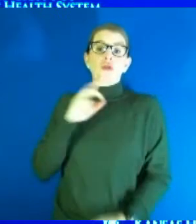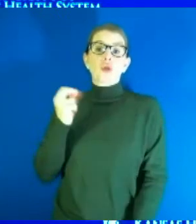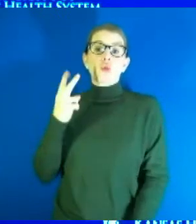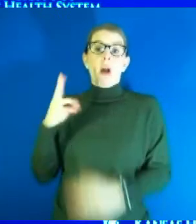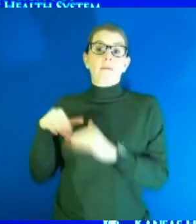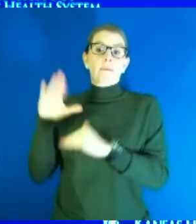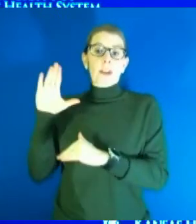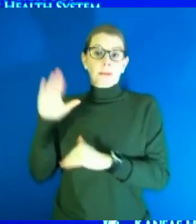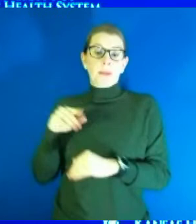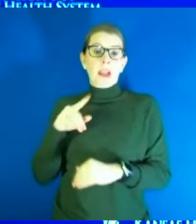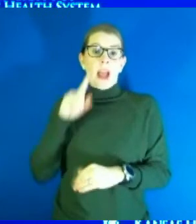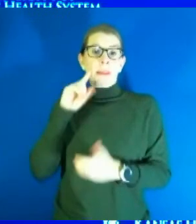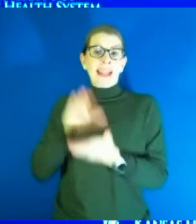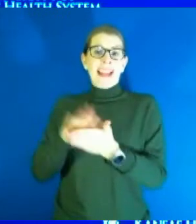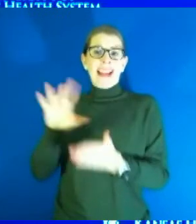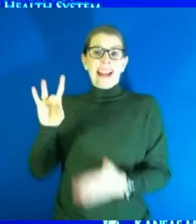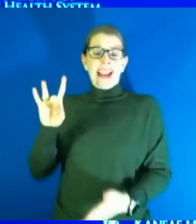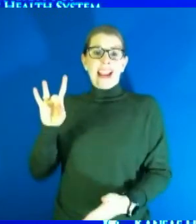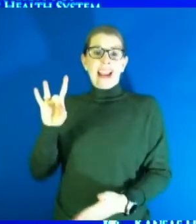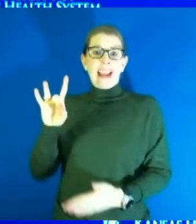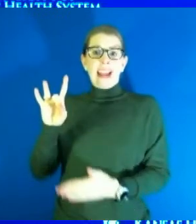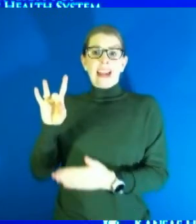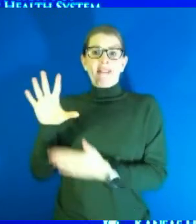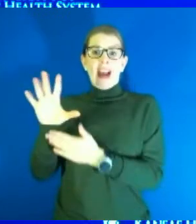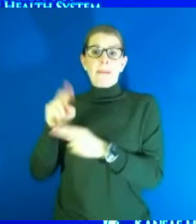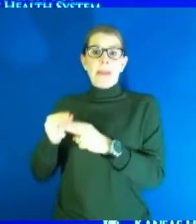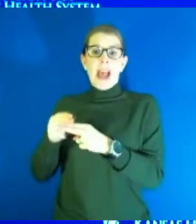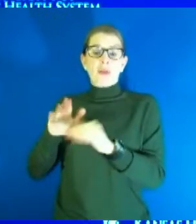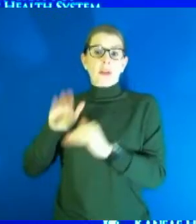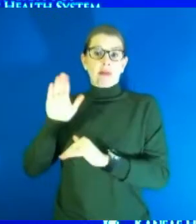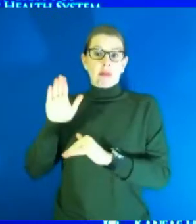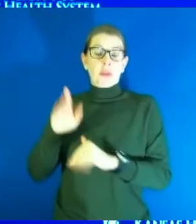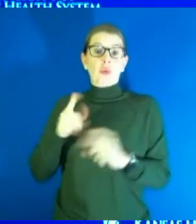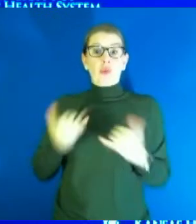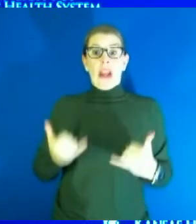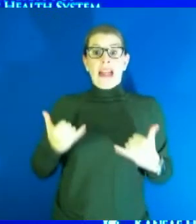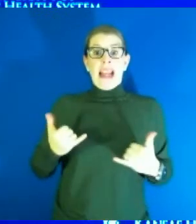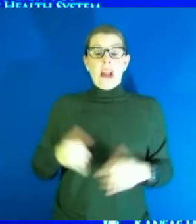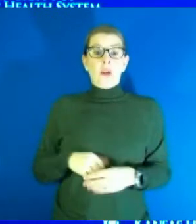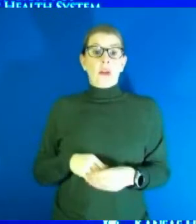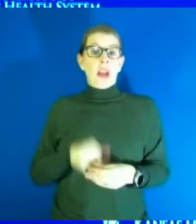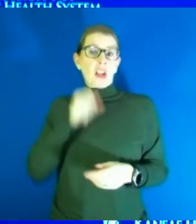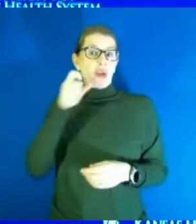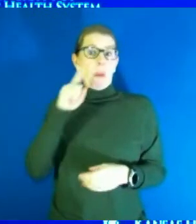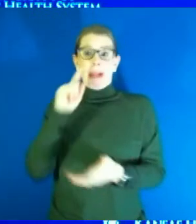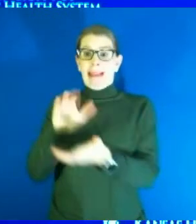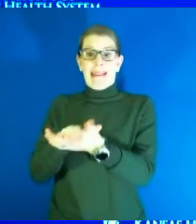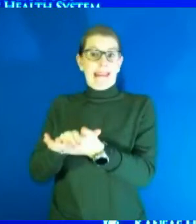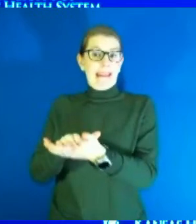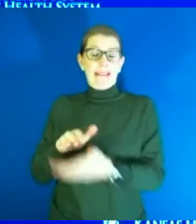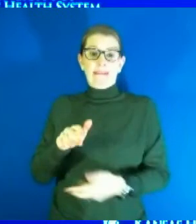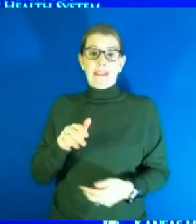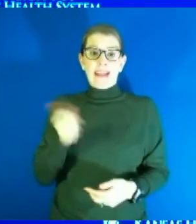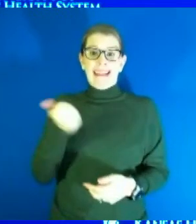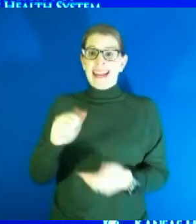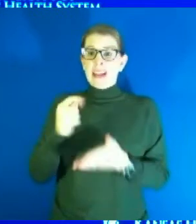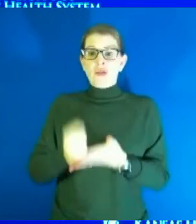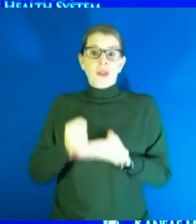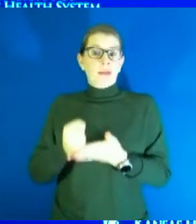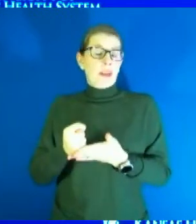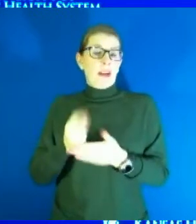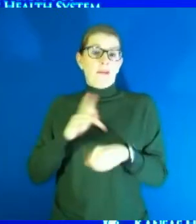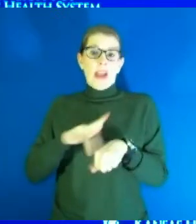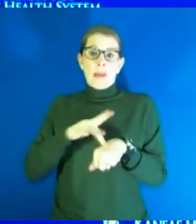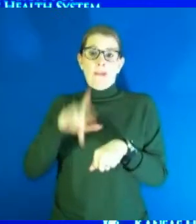believe it's like 85 pounds and over. So as of right now, I don't believe there's any treatments available